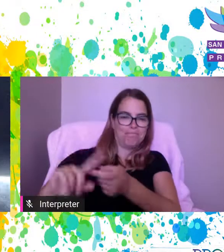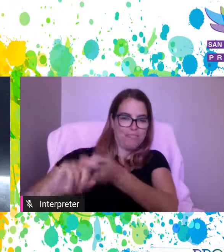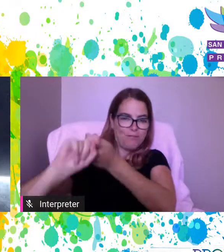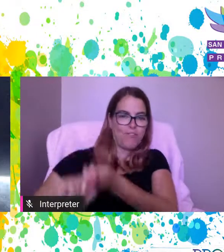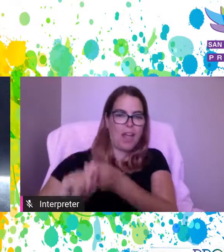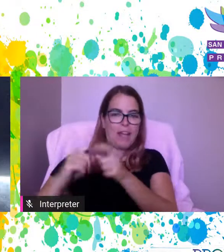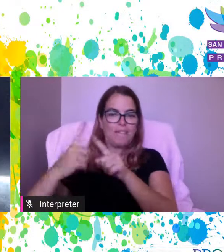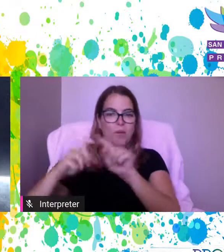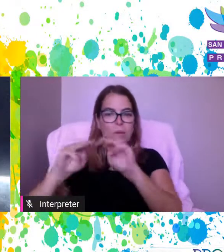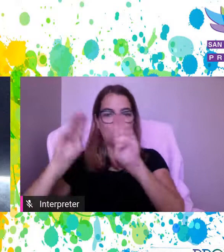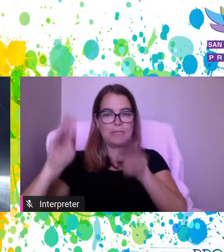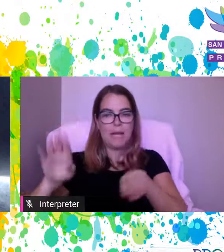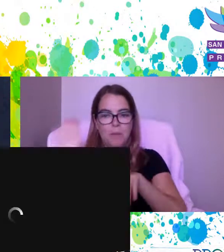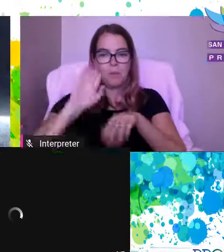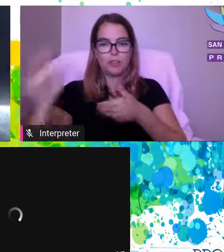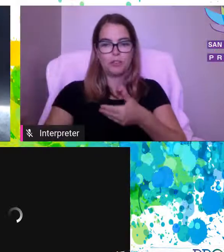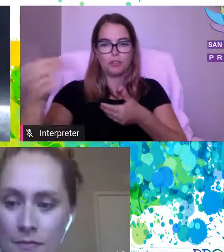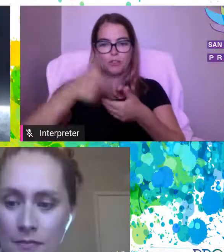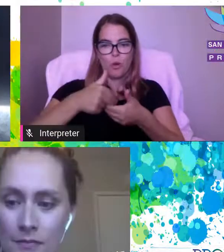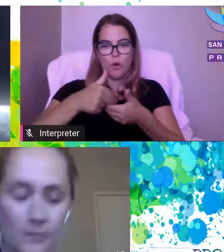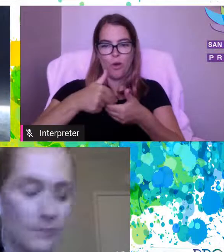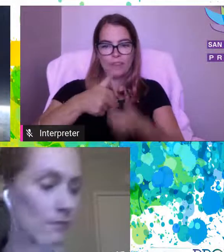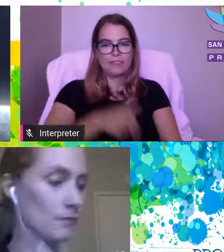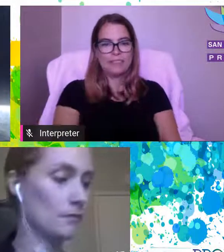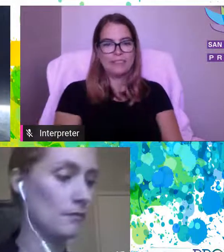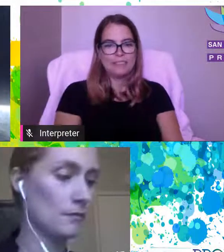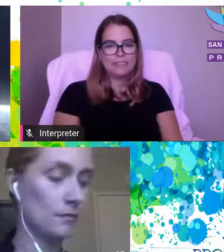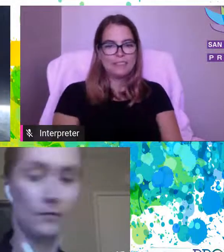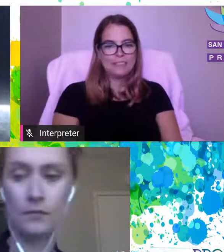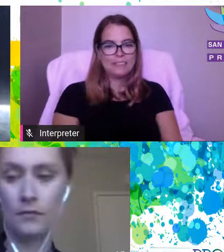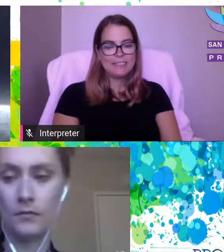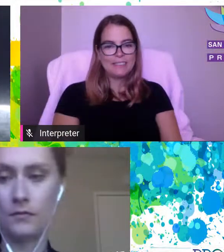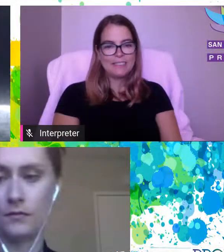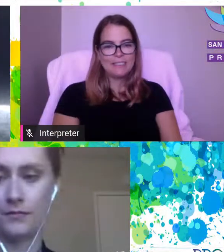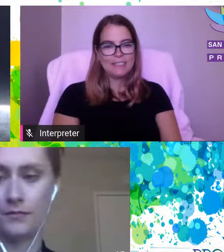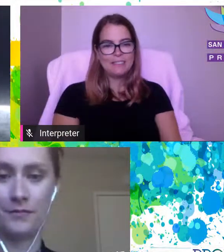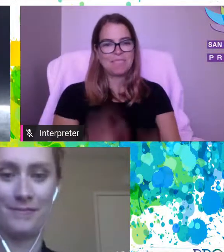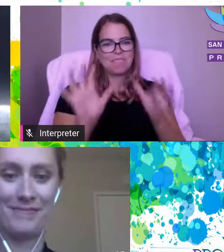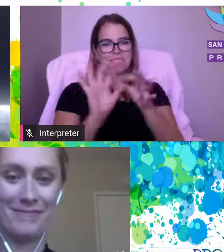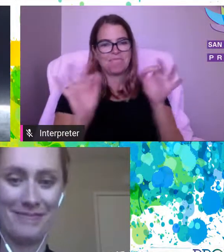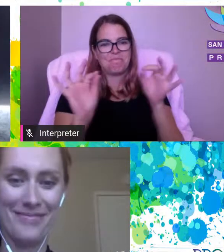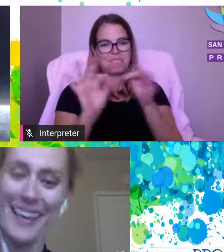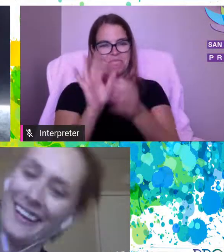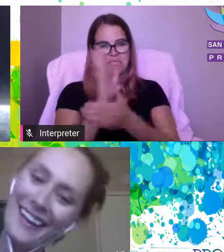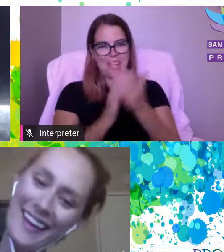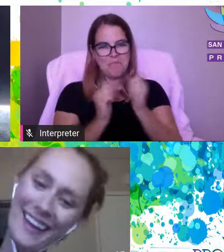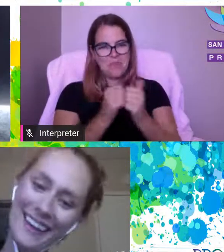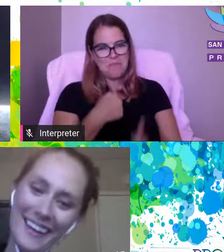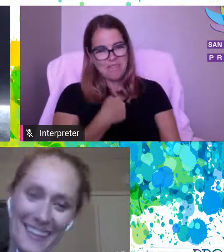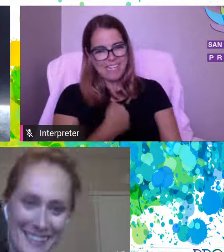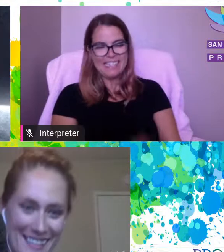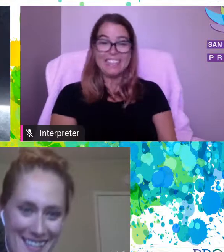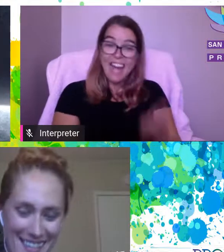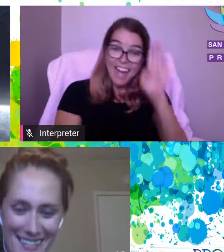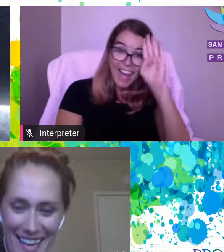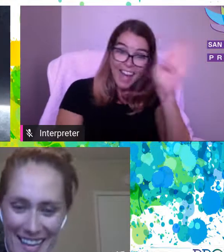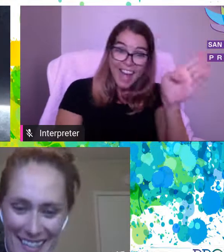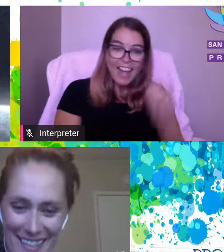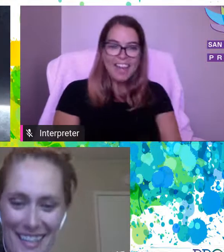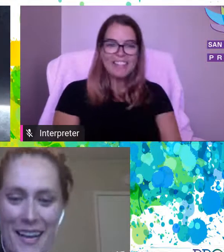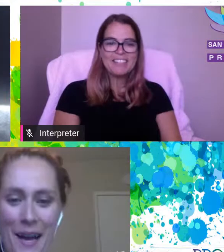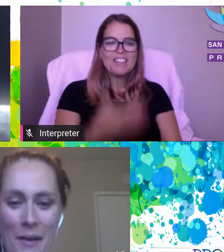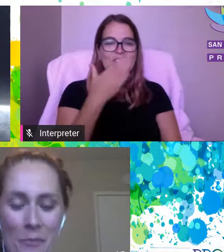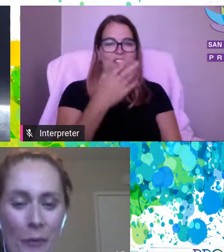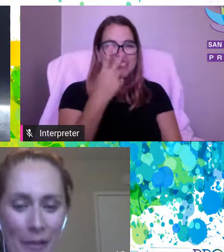and just, help just banter a little bit with me, Bae. Hi. Hey, good to see you,